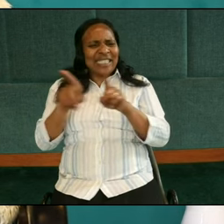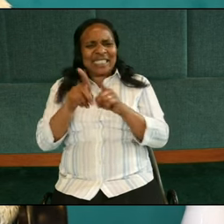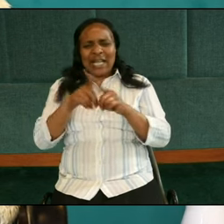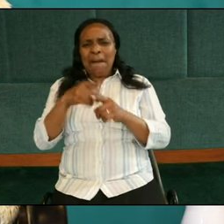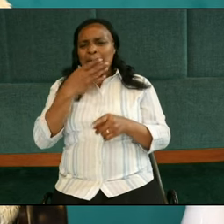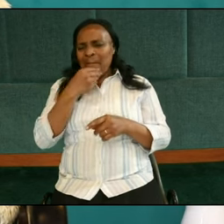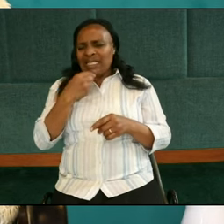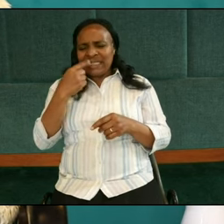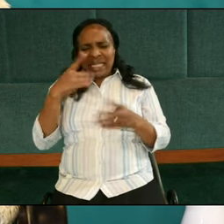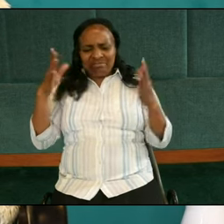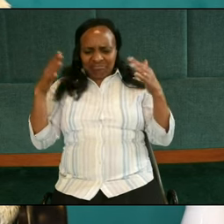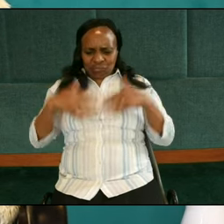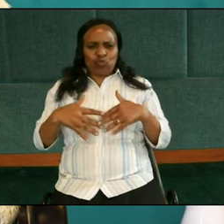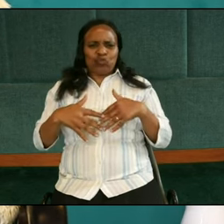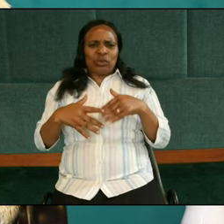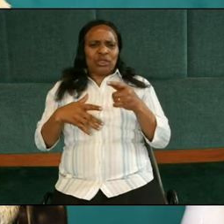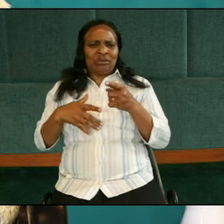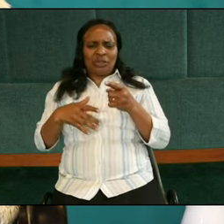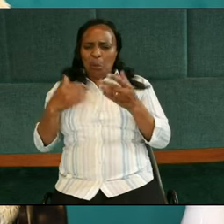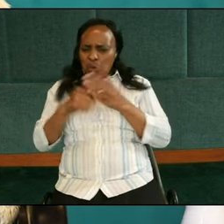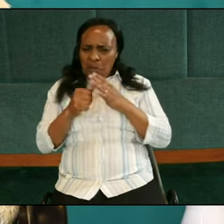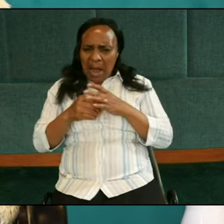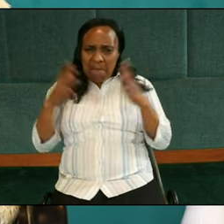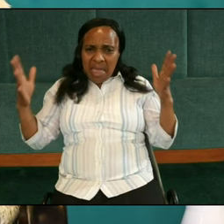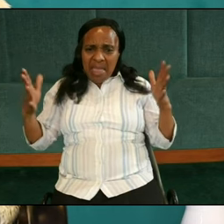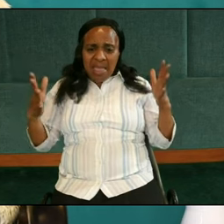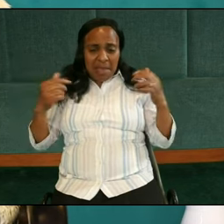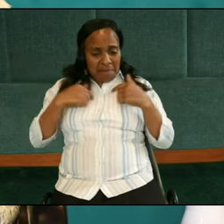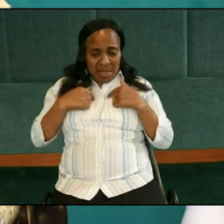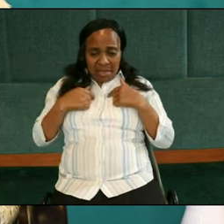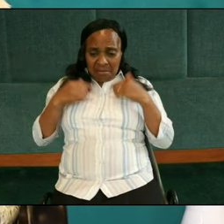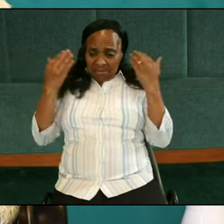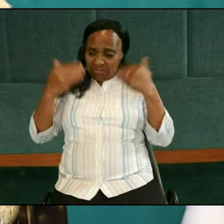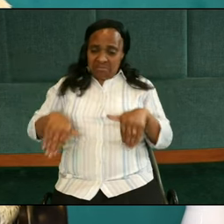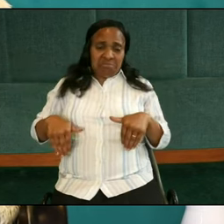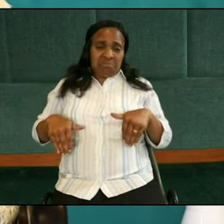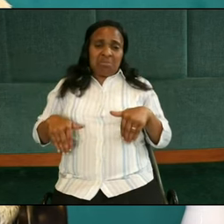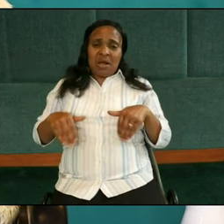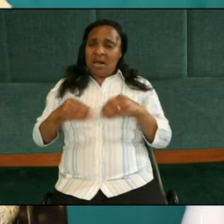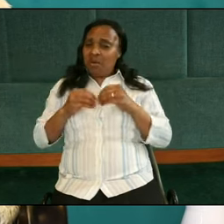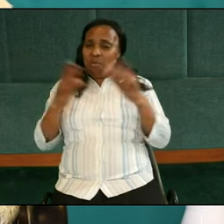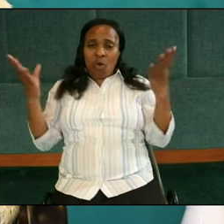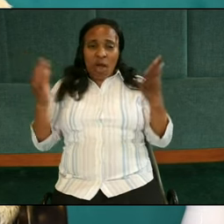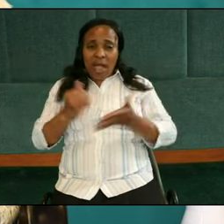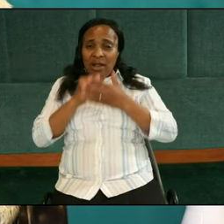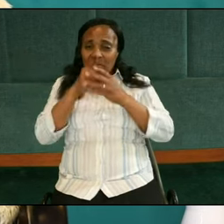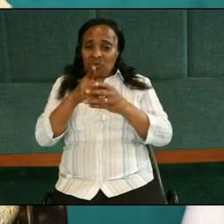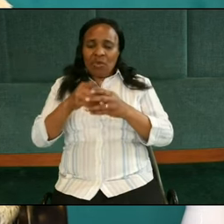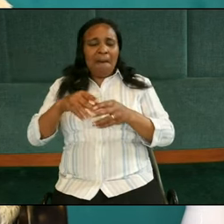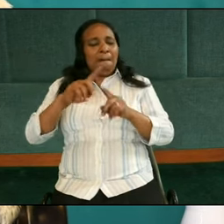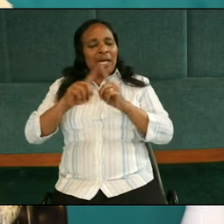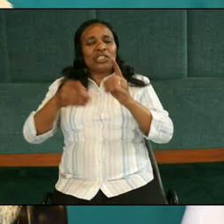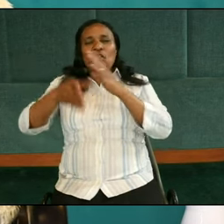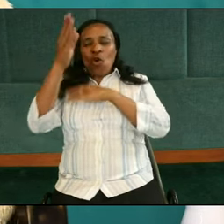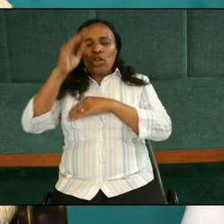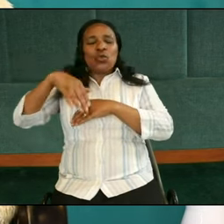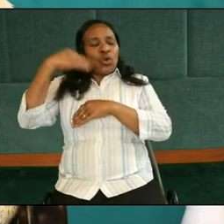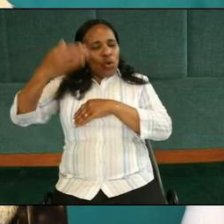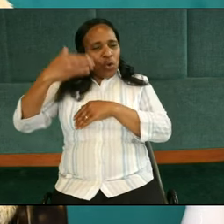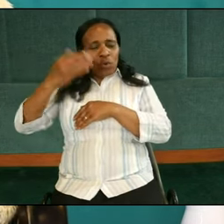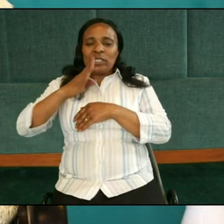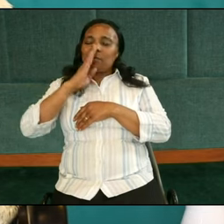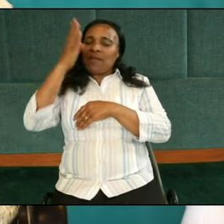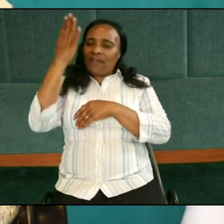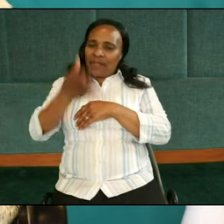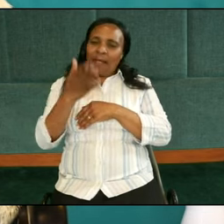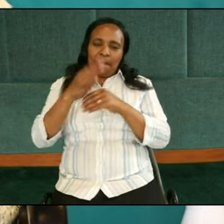my gosh, you are so much in trouble and I don't want to associate with you anymore. God will always be there. All right. Thanks for